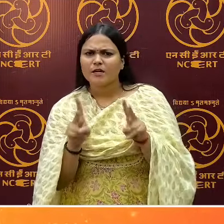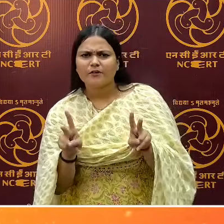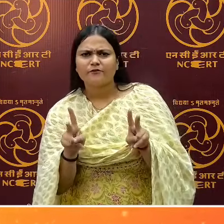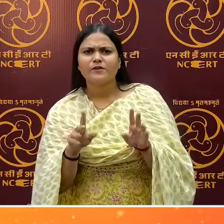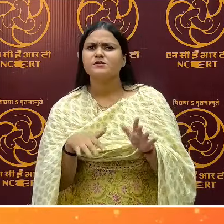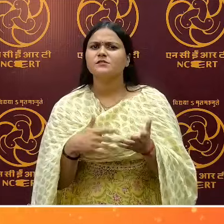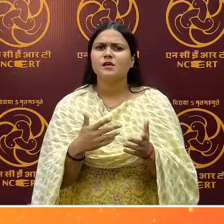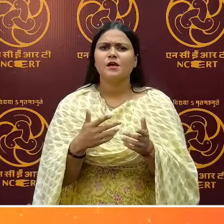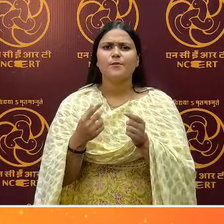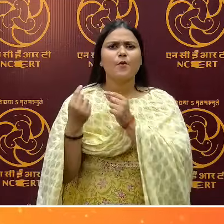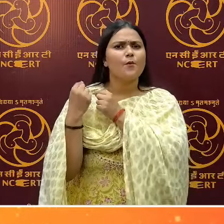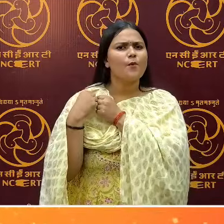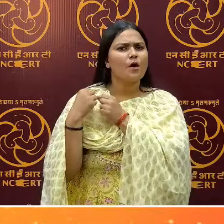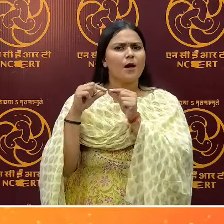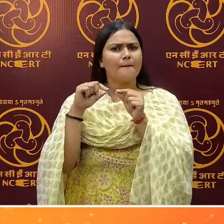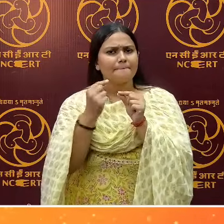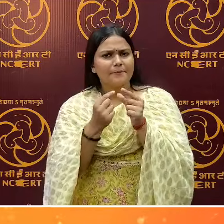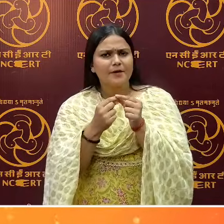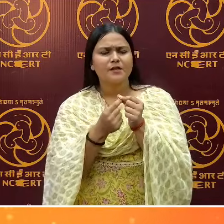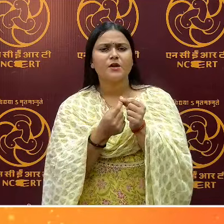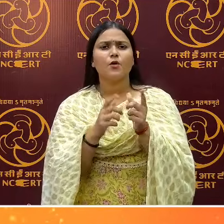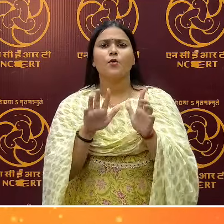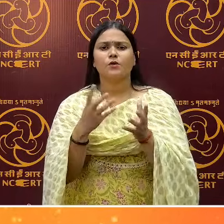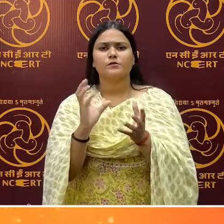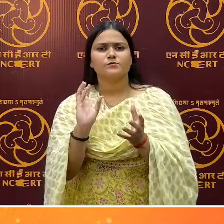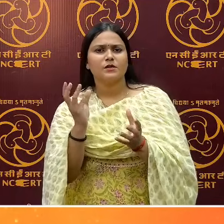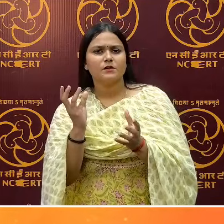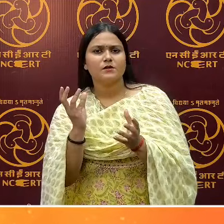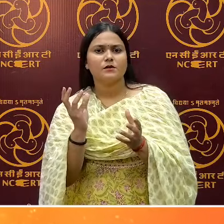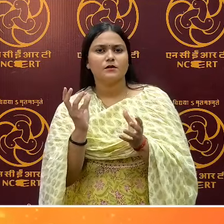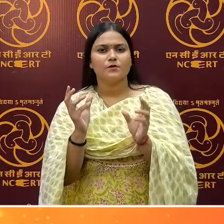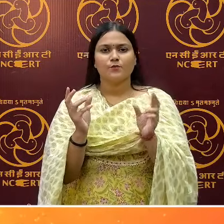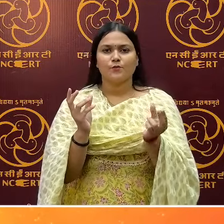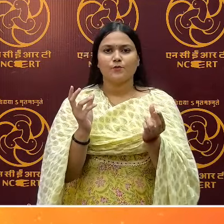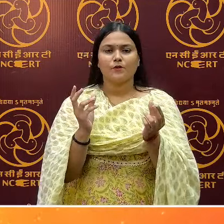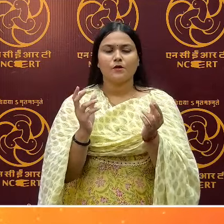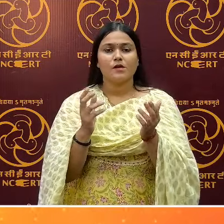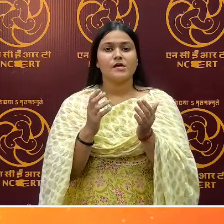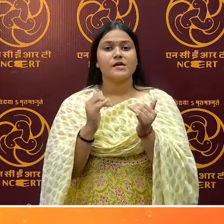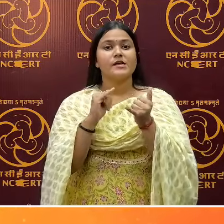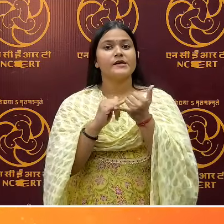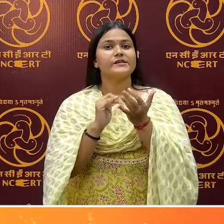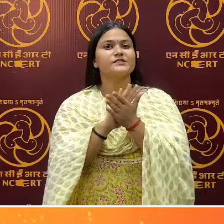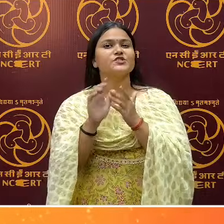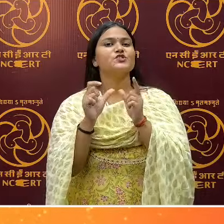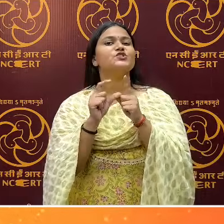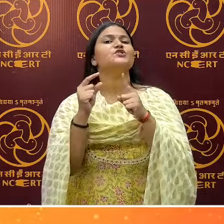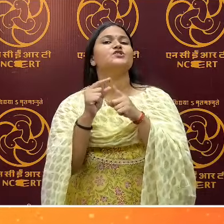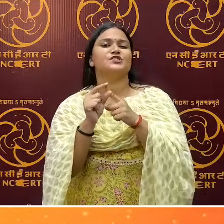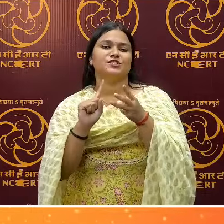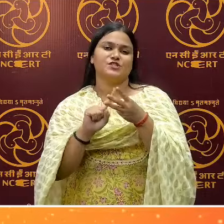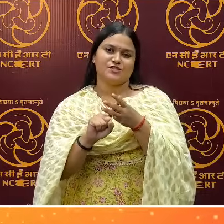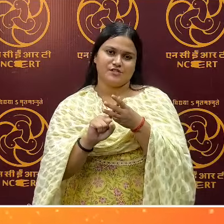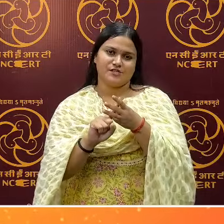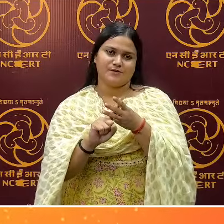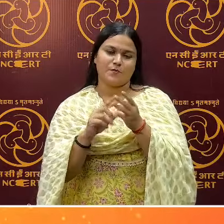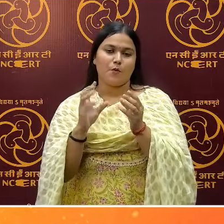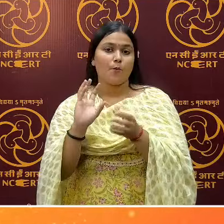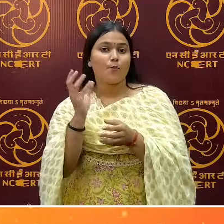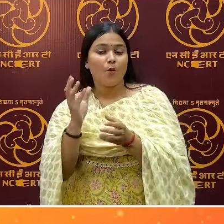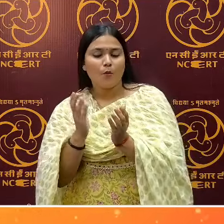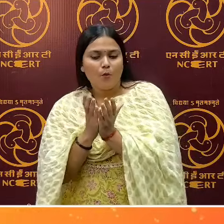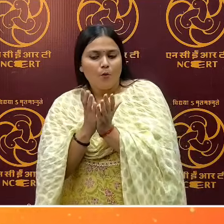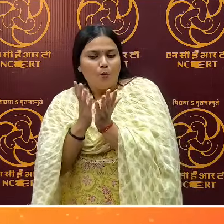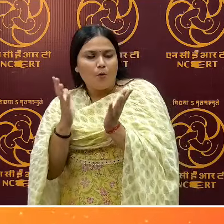the safety pin and the bowl? The shape. Okay. Bowl is spread out over a large area and it can trap a lot